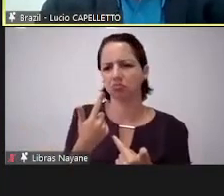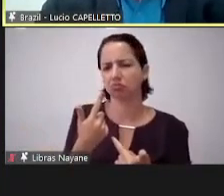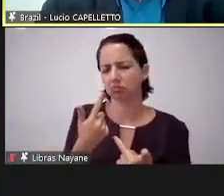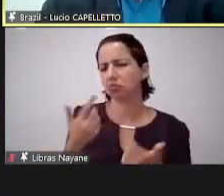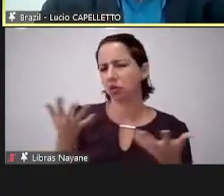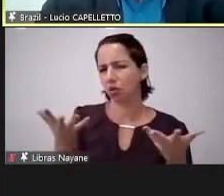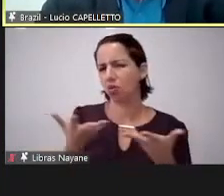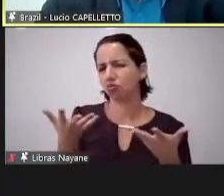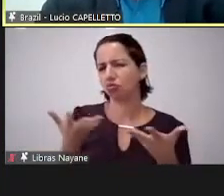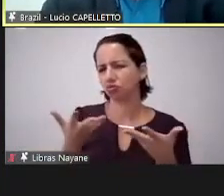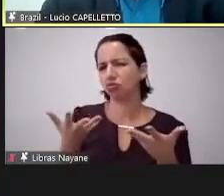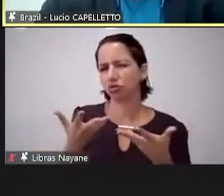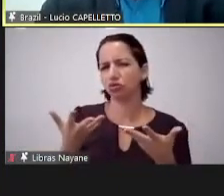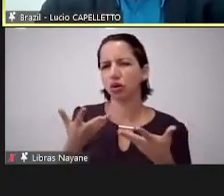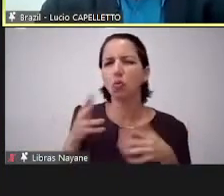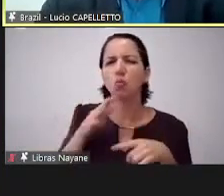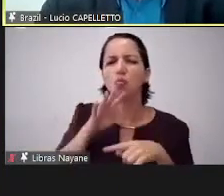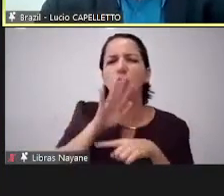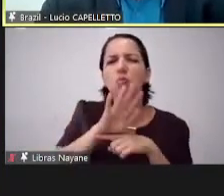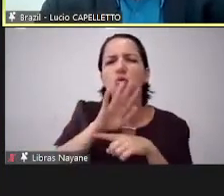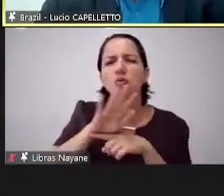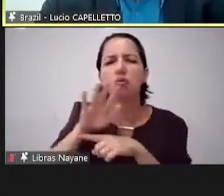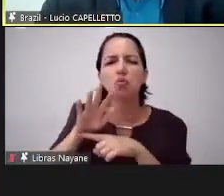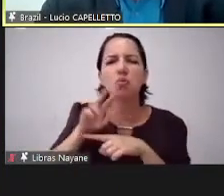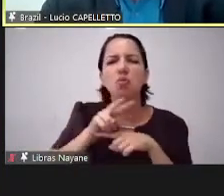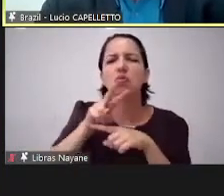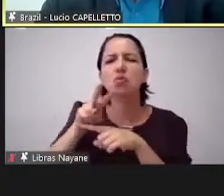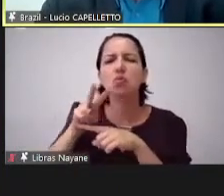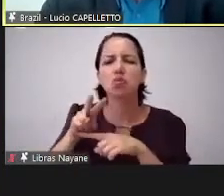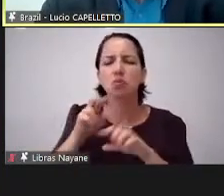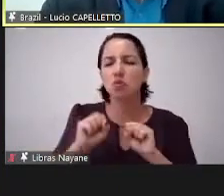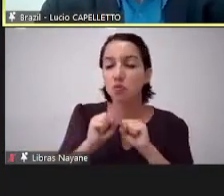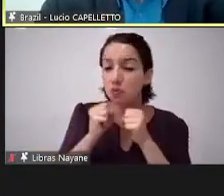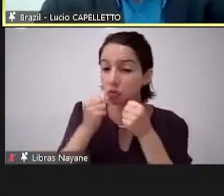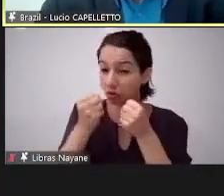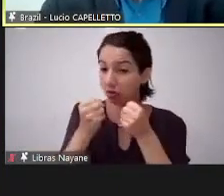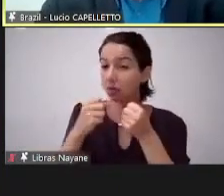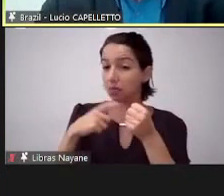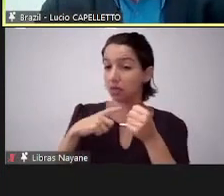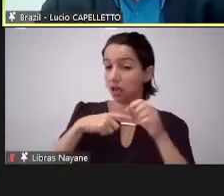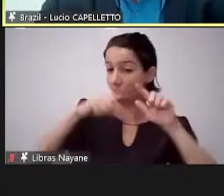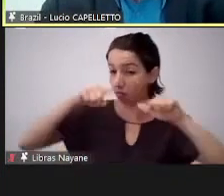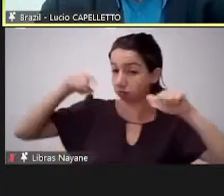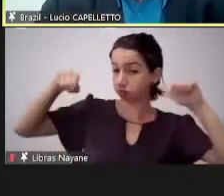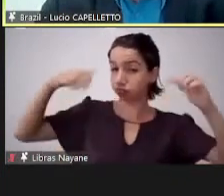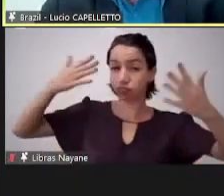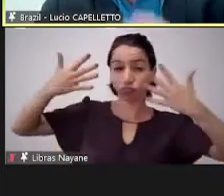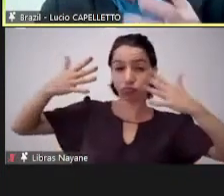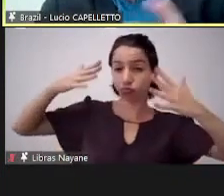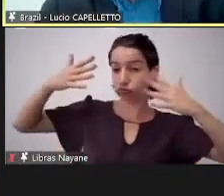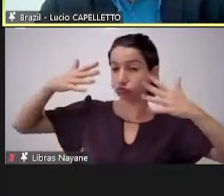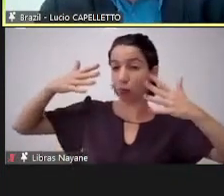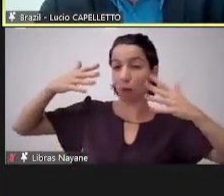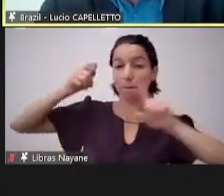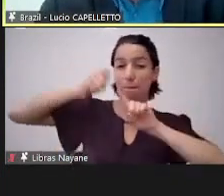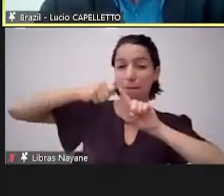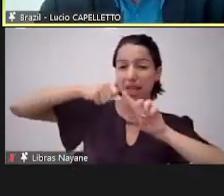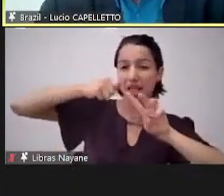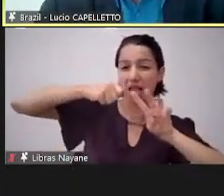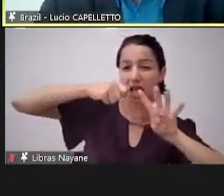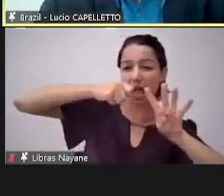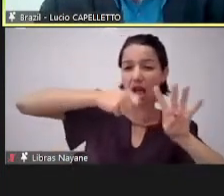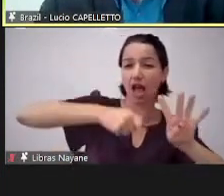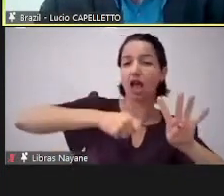process with better monitoring with economic financial indicators that